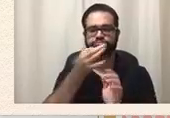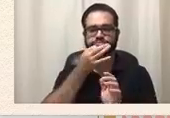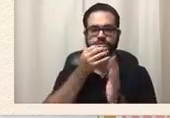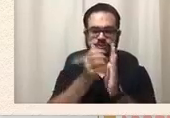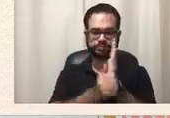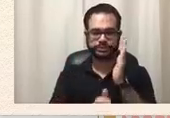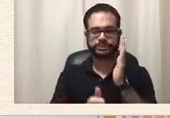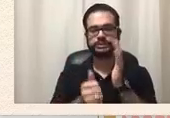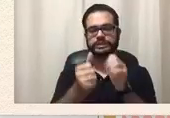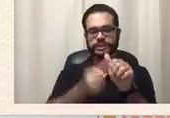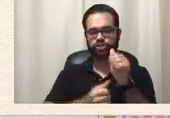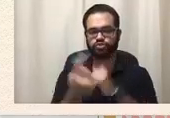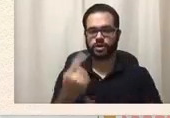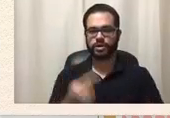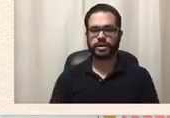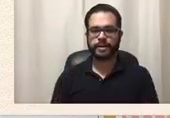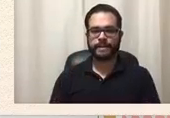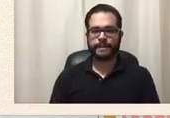them.